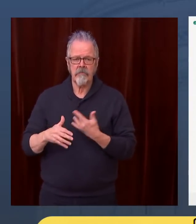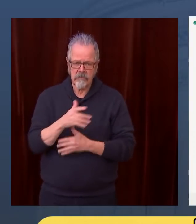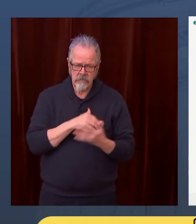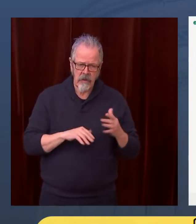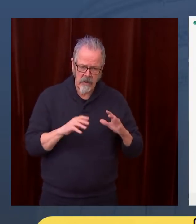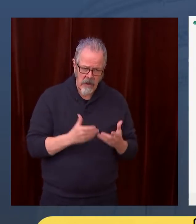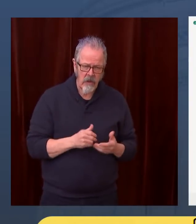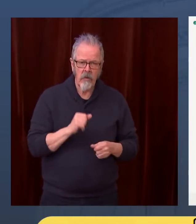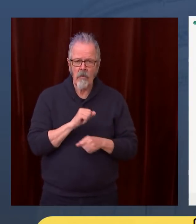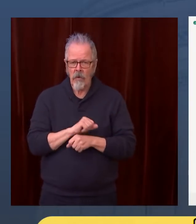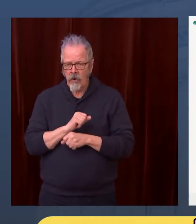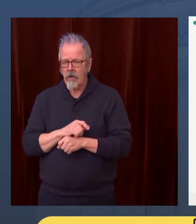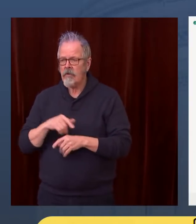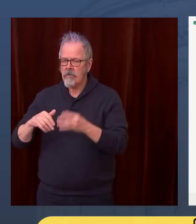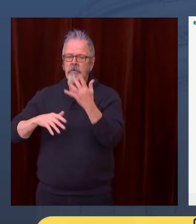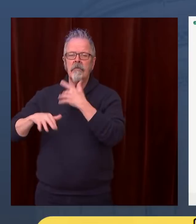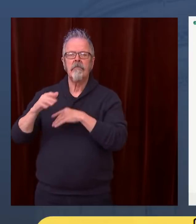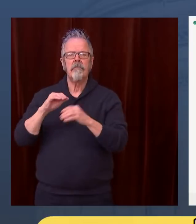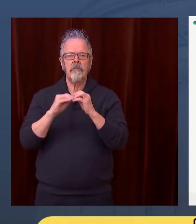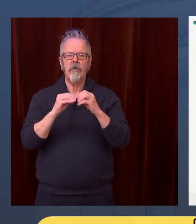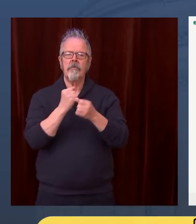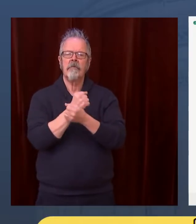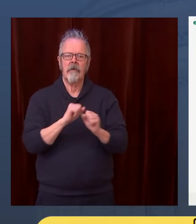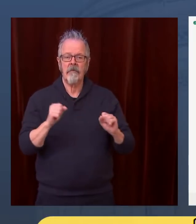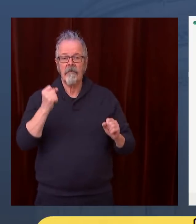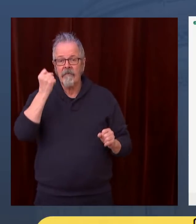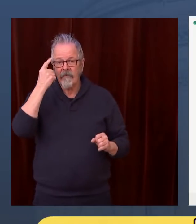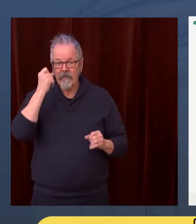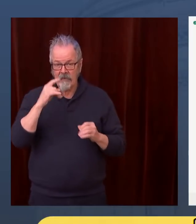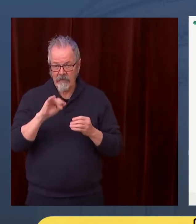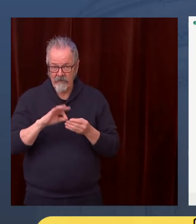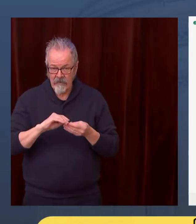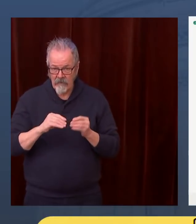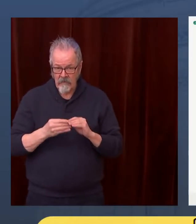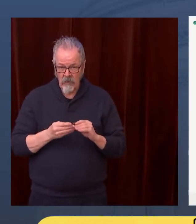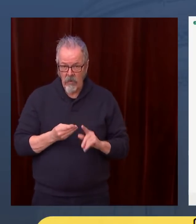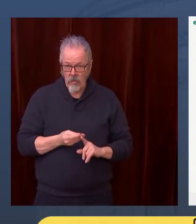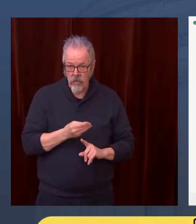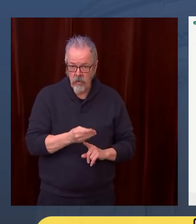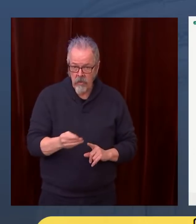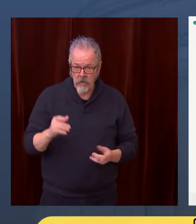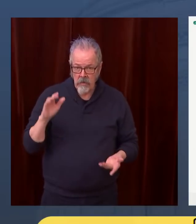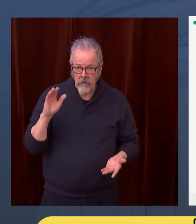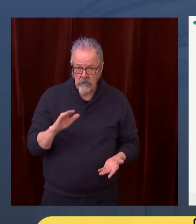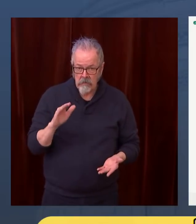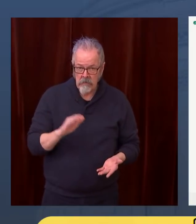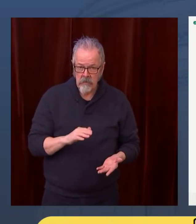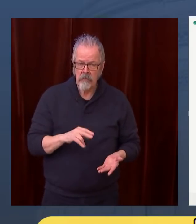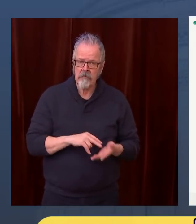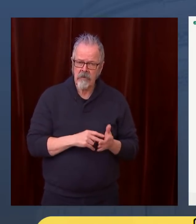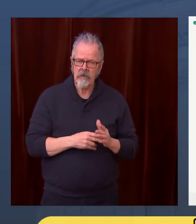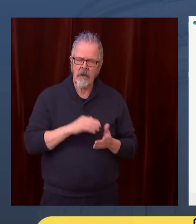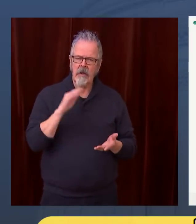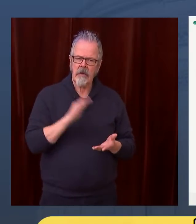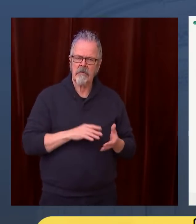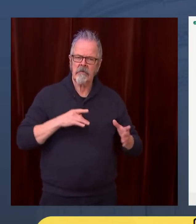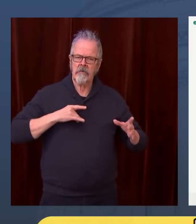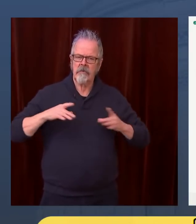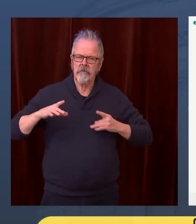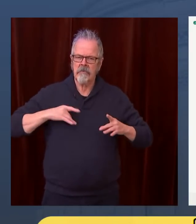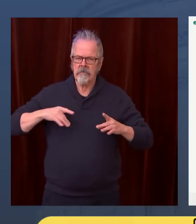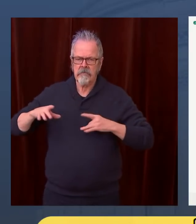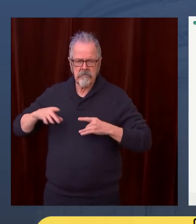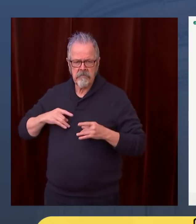members safer. The lower the overall transmission rate is, the lower the risk there is for getting infected and